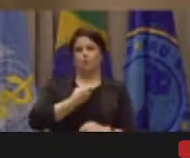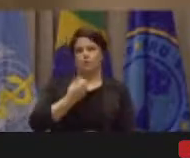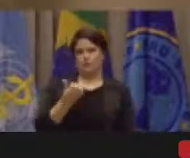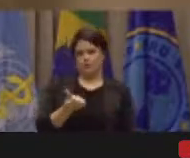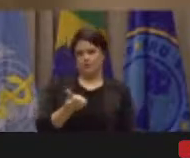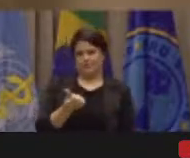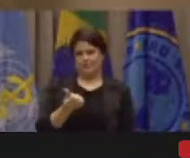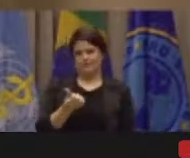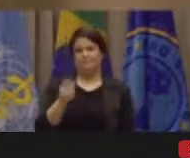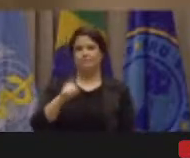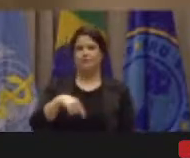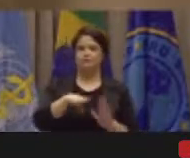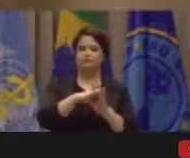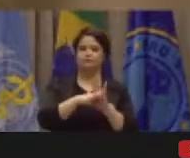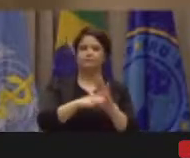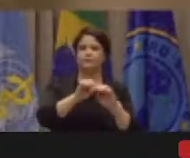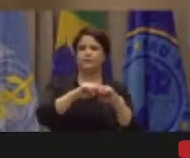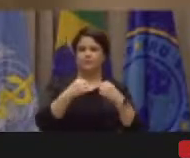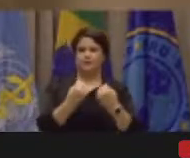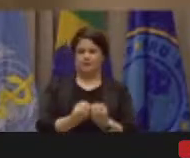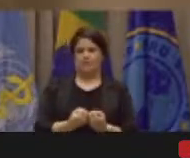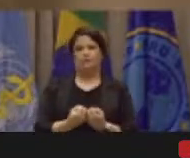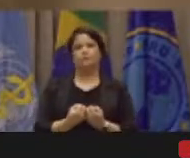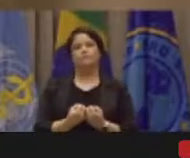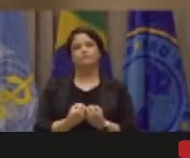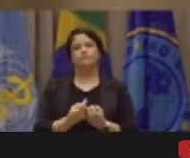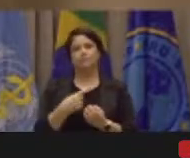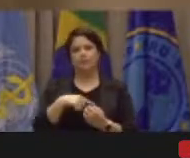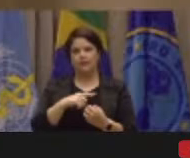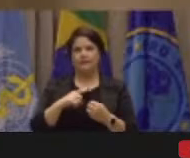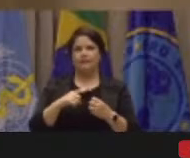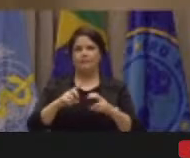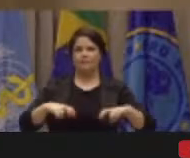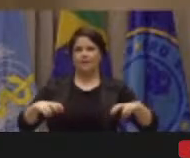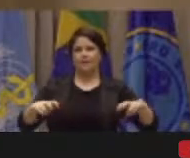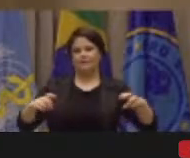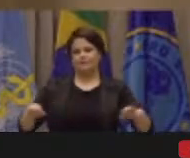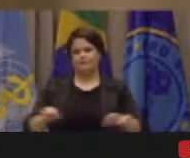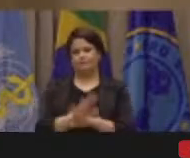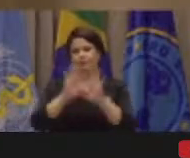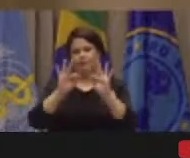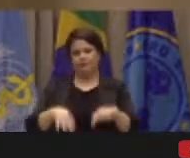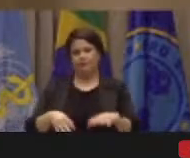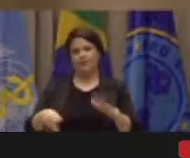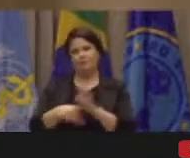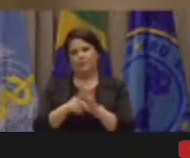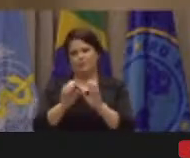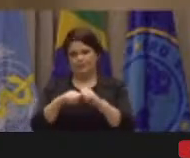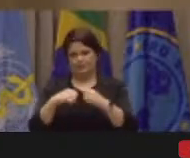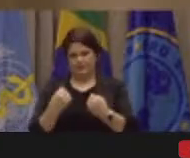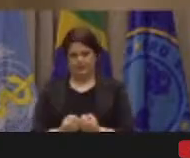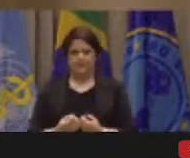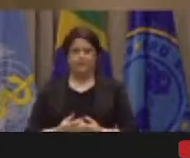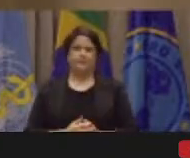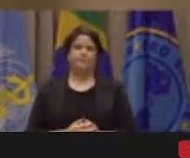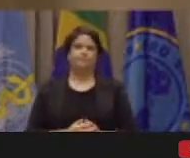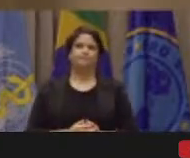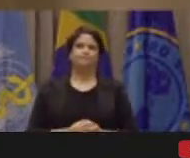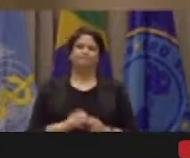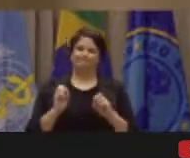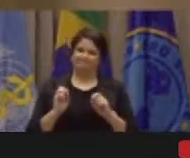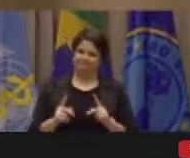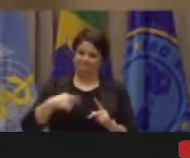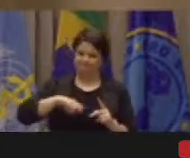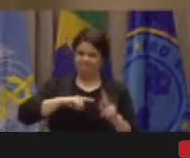for the roundtable number 6 in our seminar, and the roundtable that closed the seminar